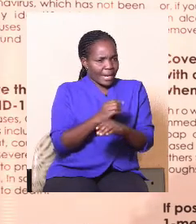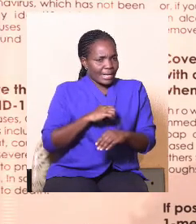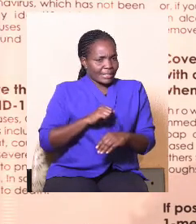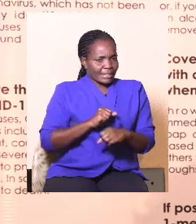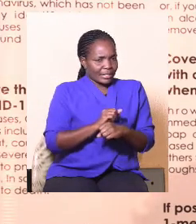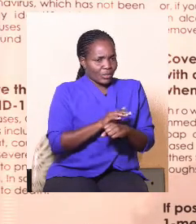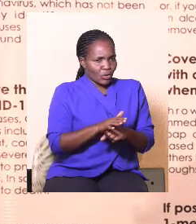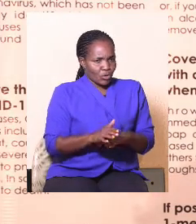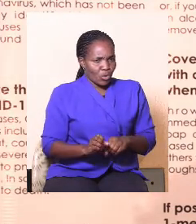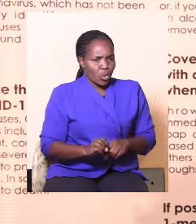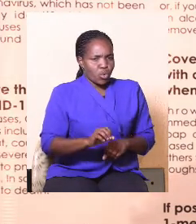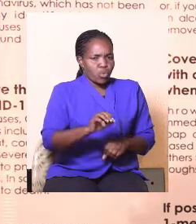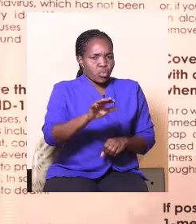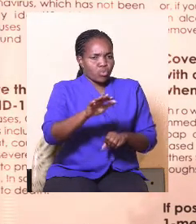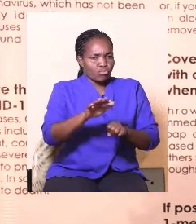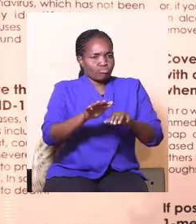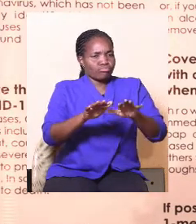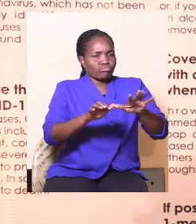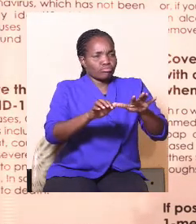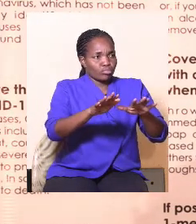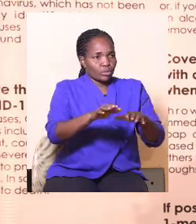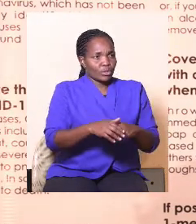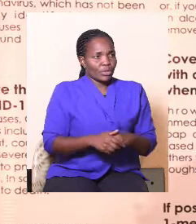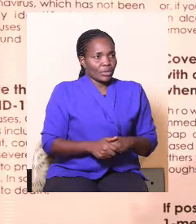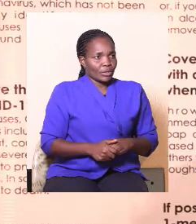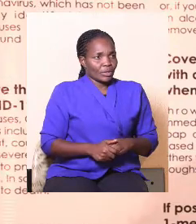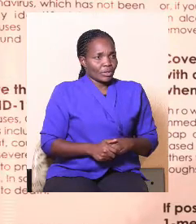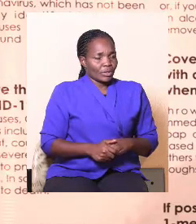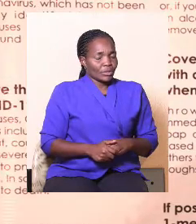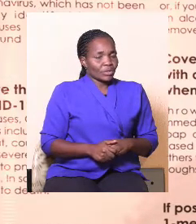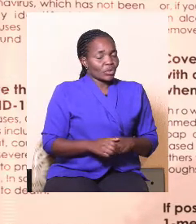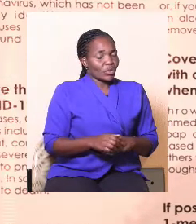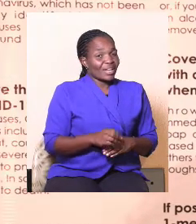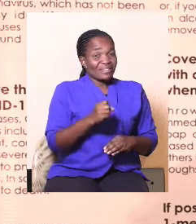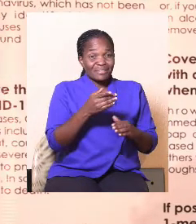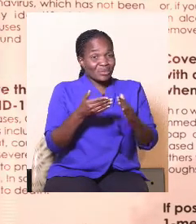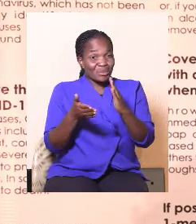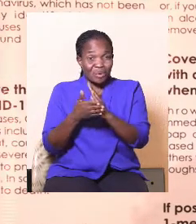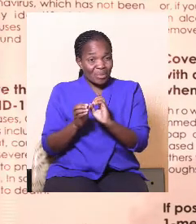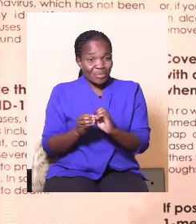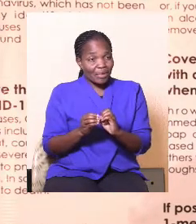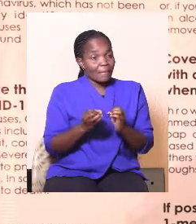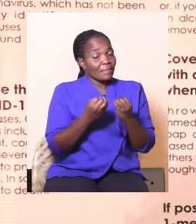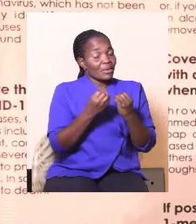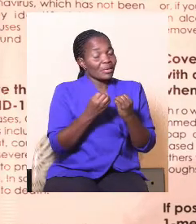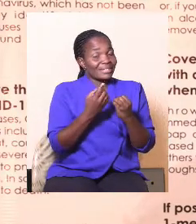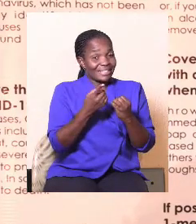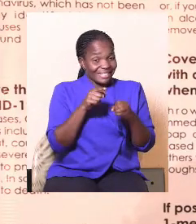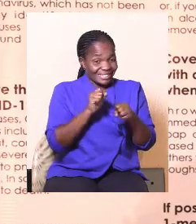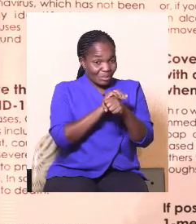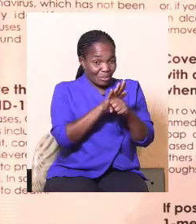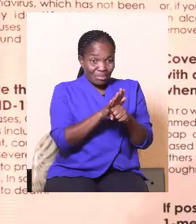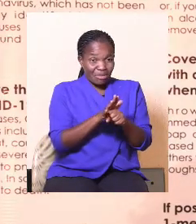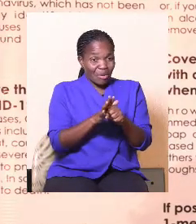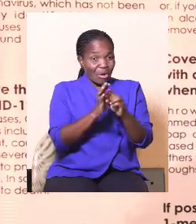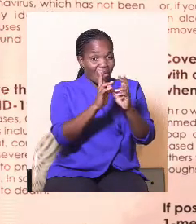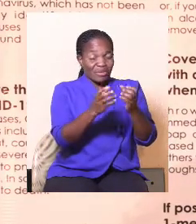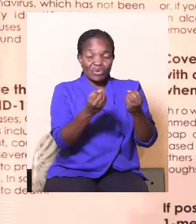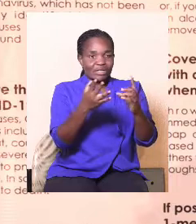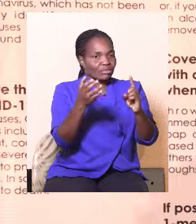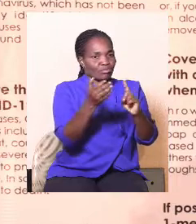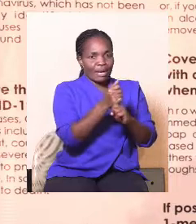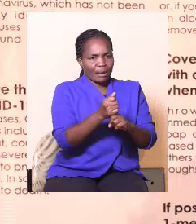transmission, it means many Namibians are going to be infected by COVID-19. And